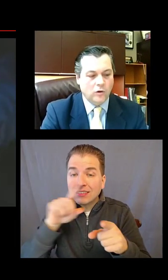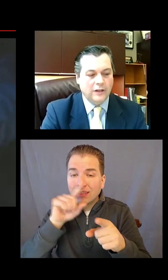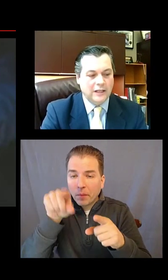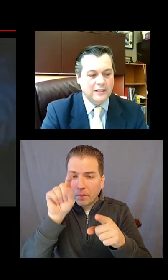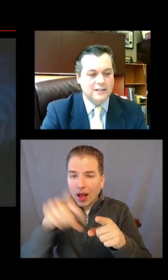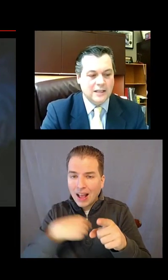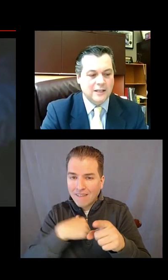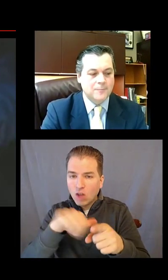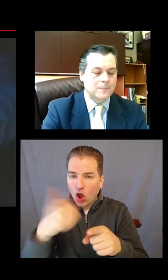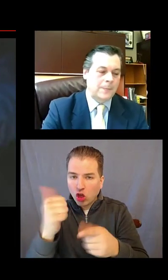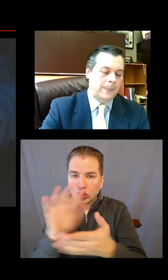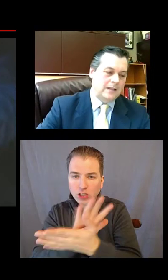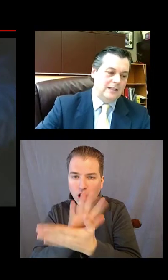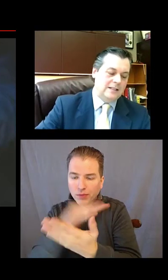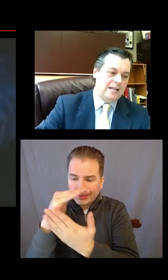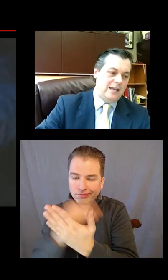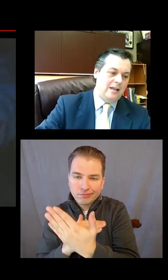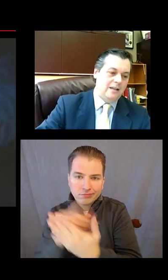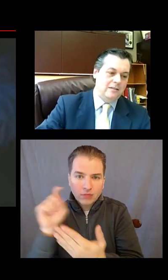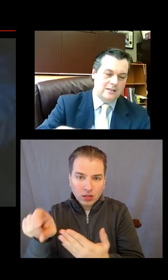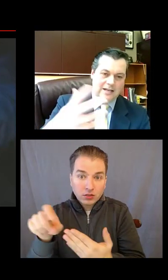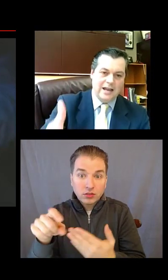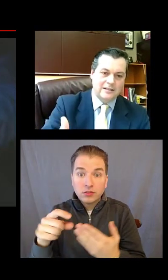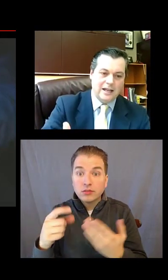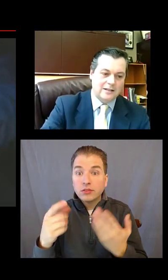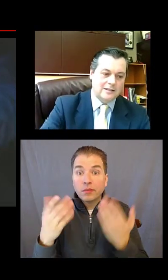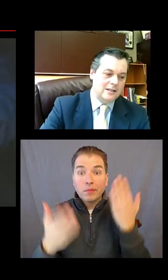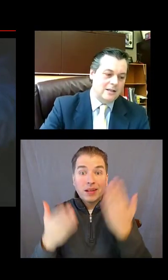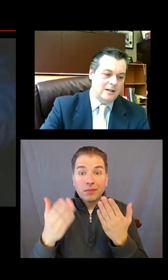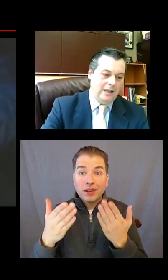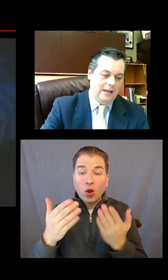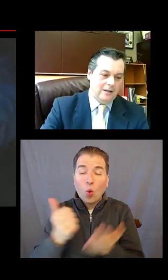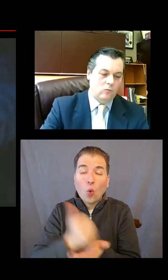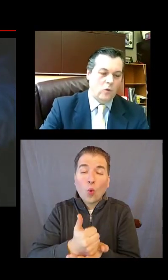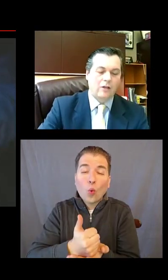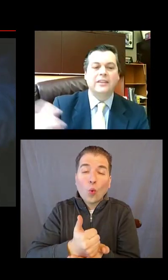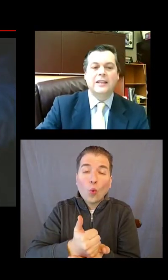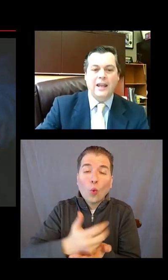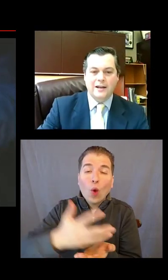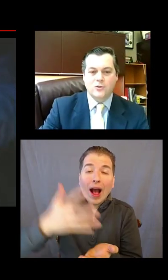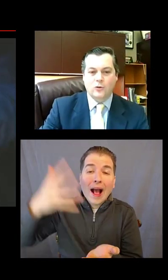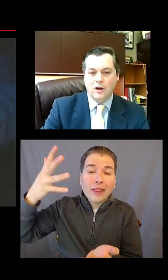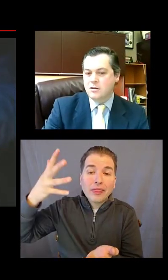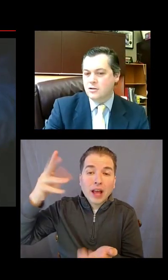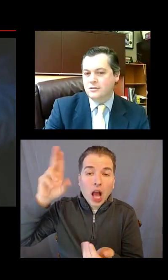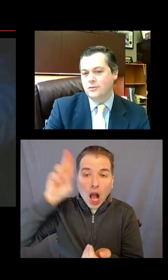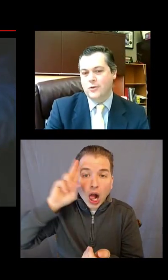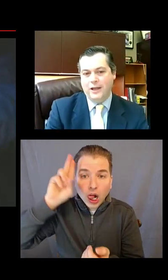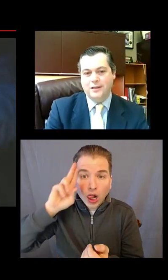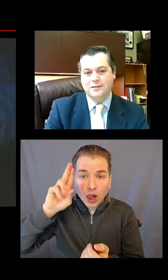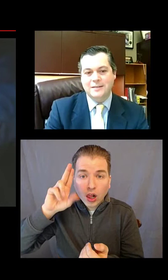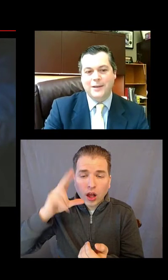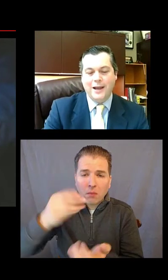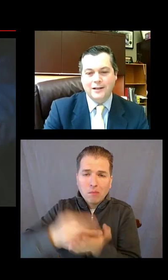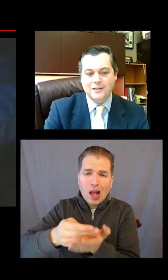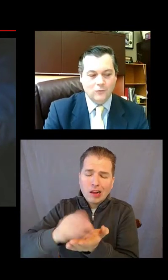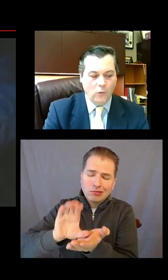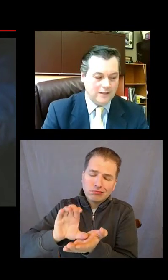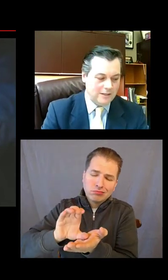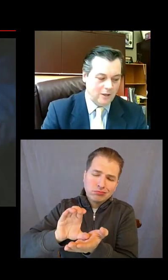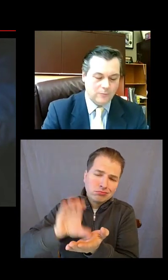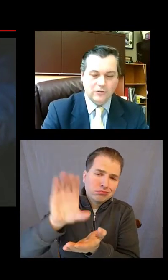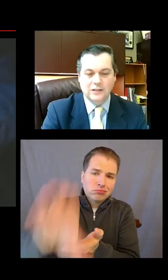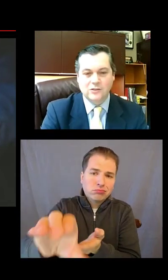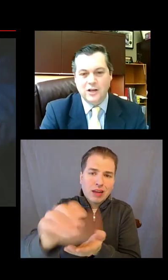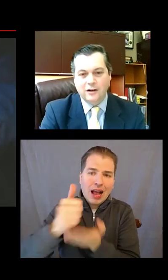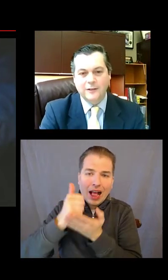meant for is the, let's say in this context, a wealthy aunt or uncle who has deep pockets and